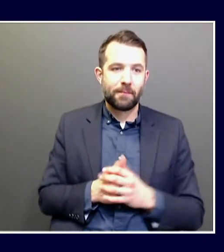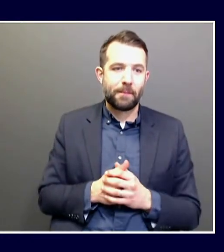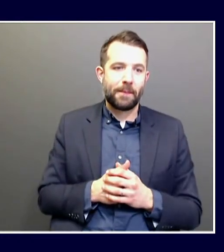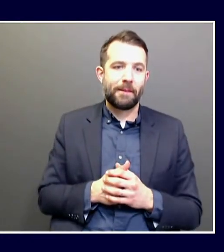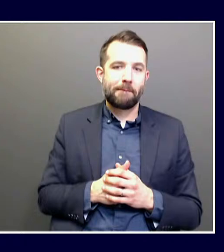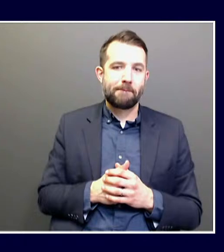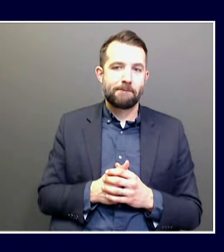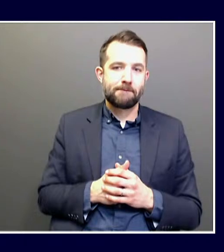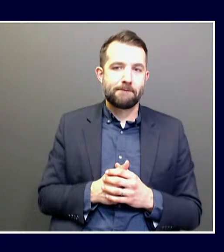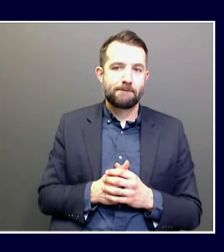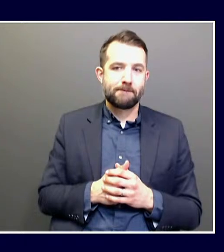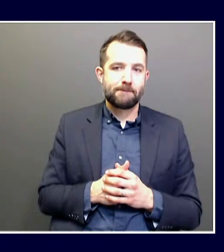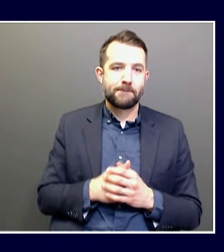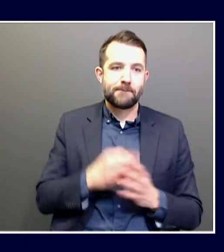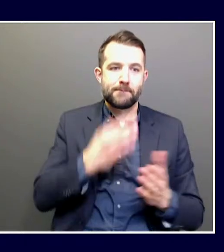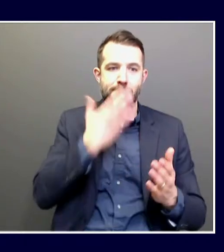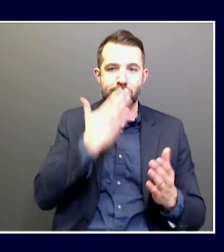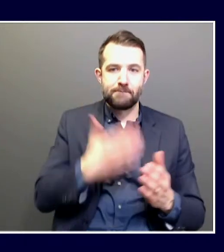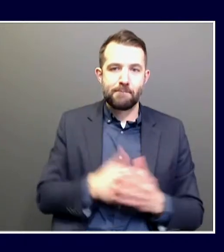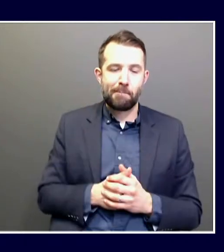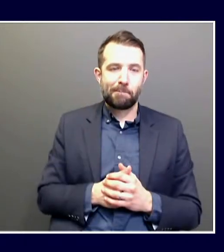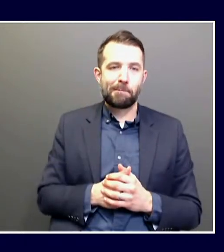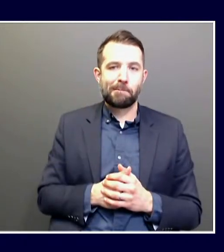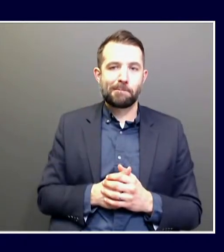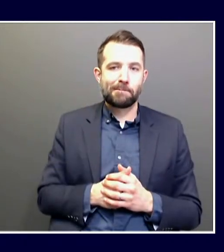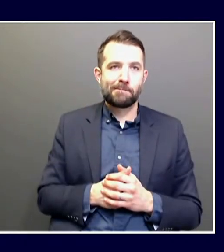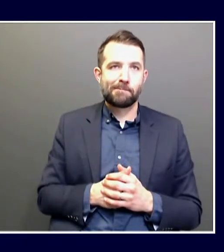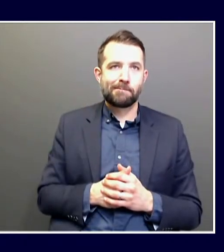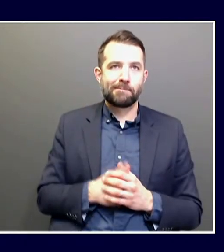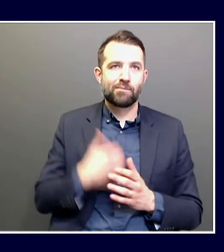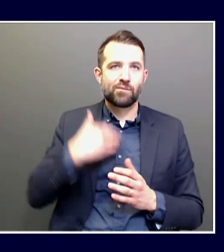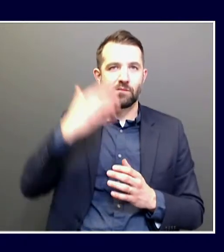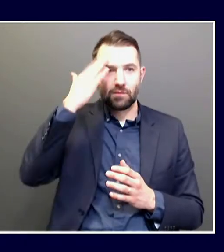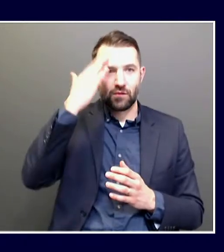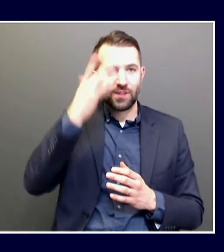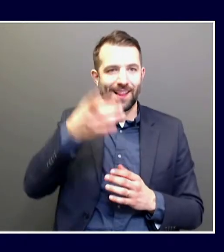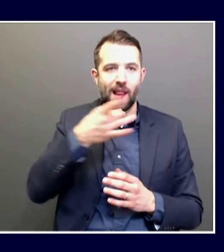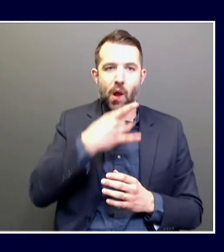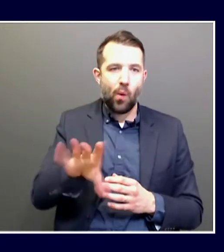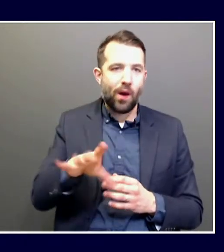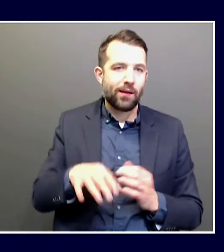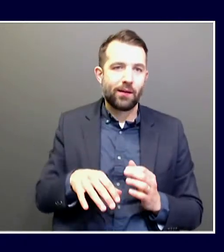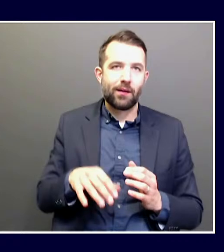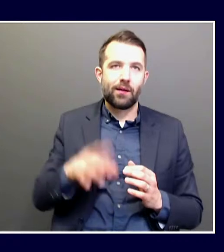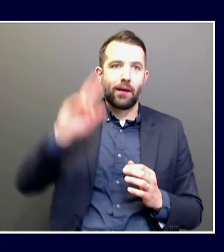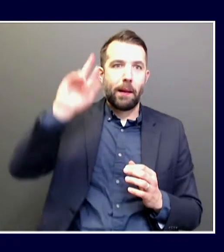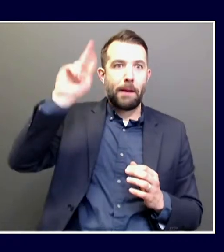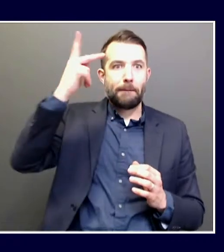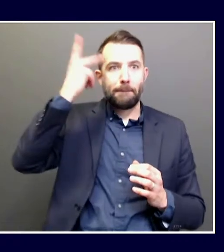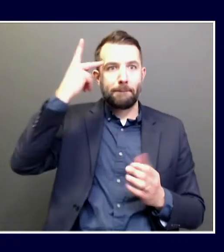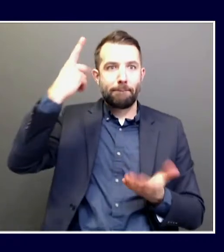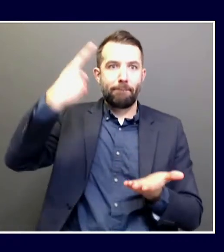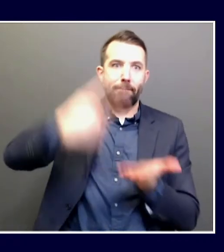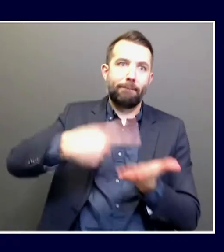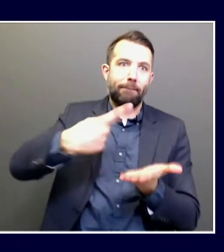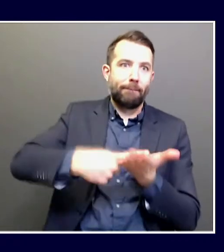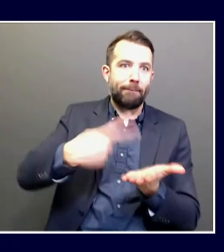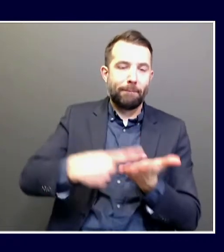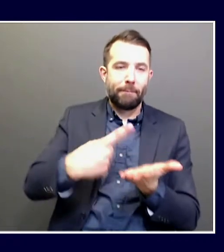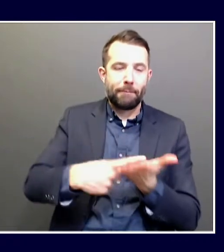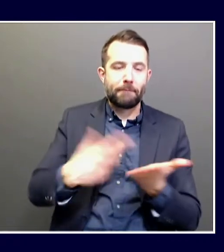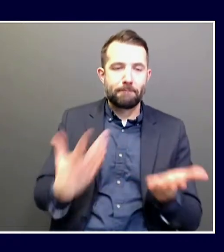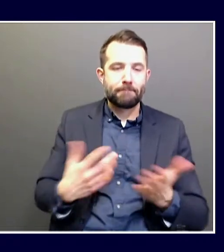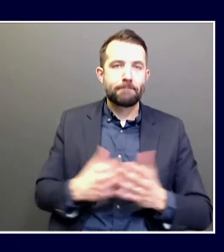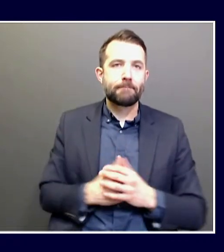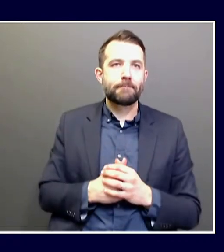Thanks, Dr. Shah. I know that you don't like to get political, but a number of communities have taken up local